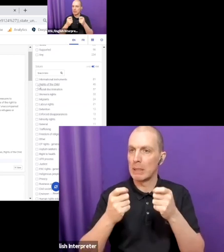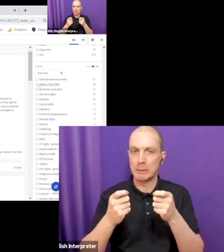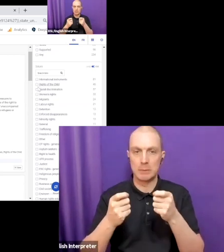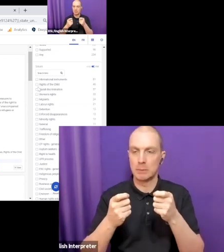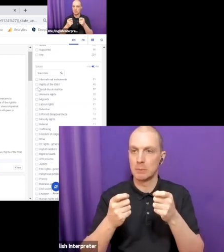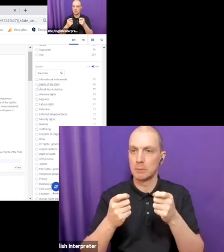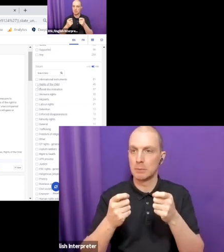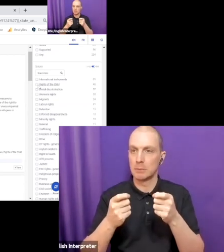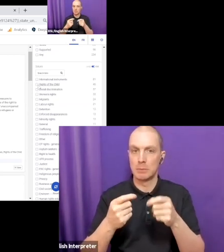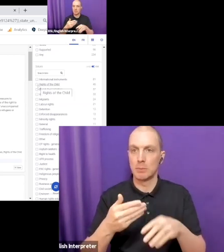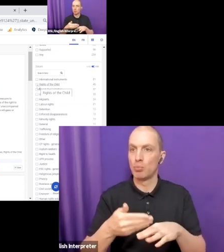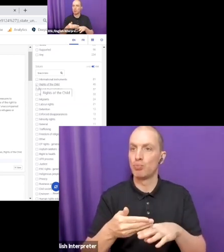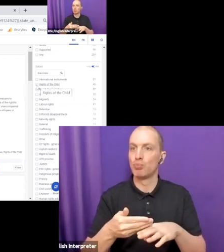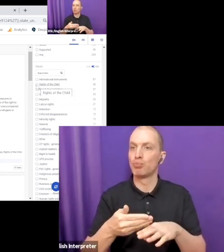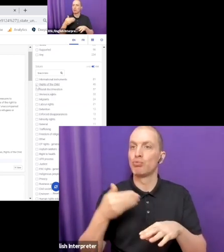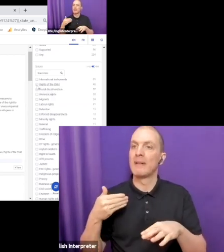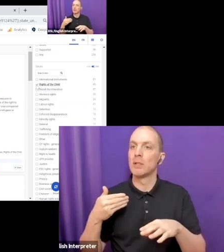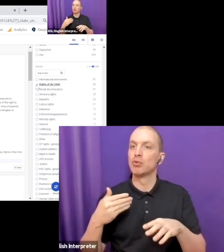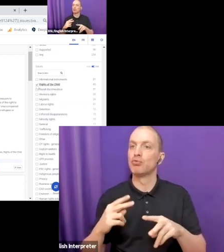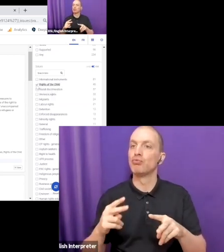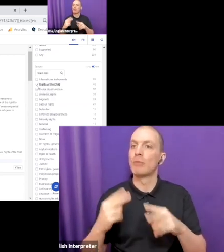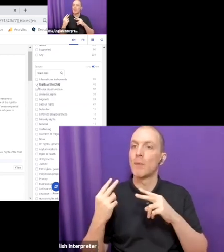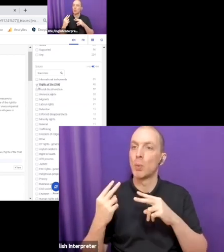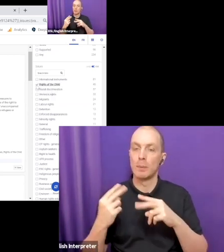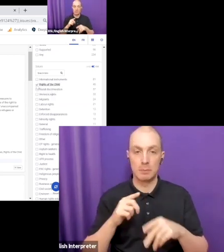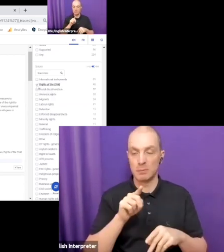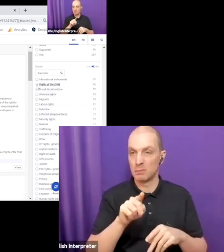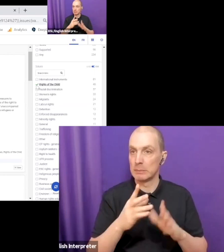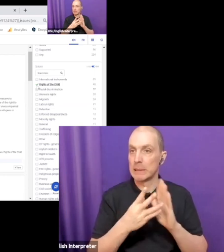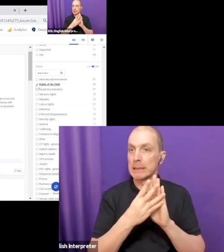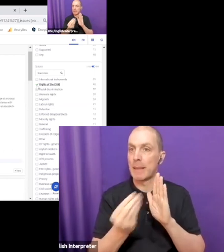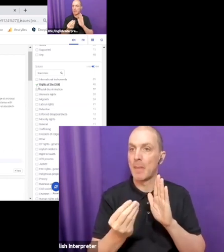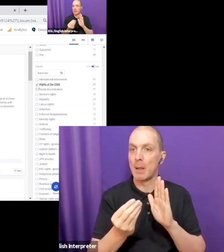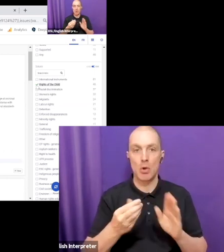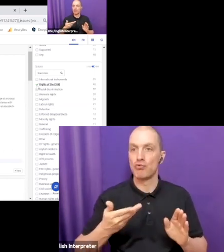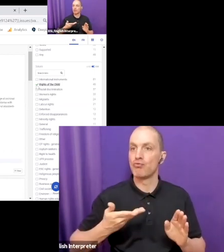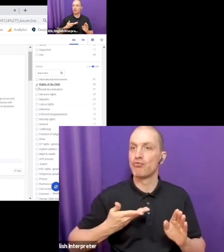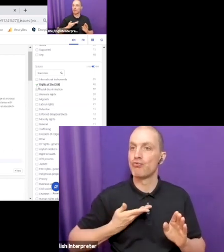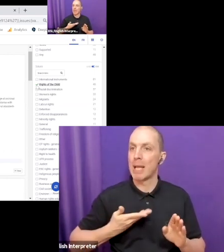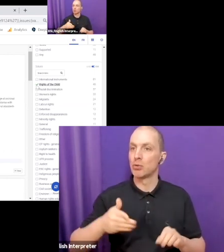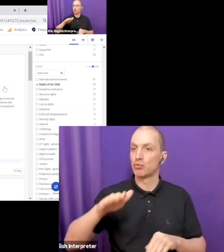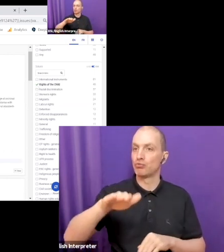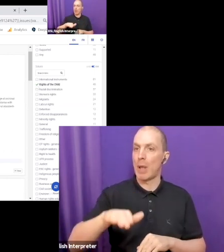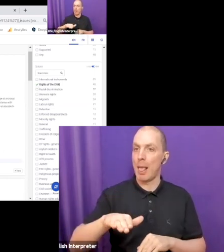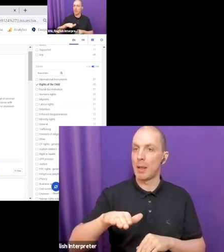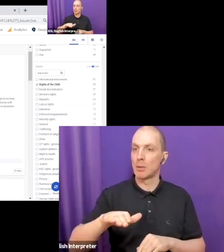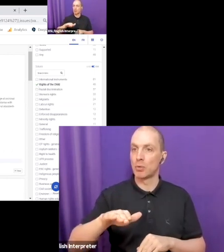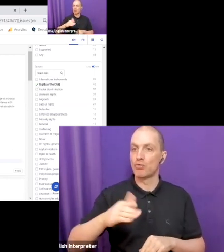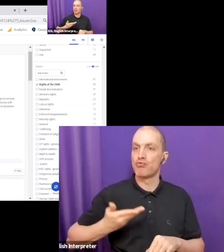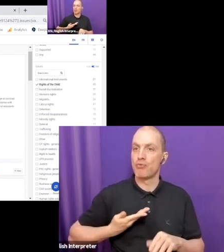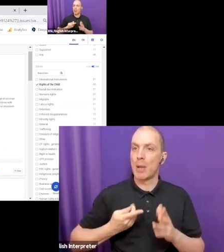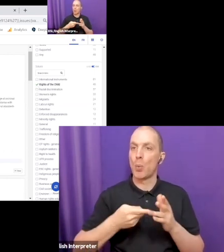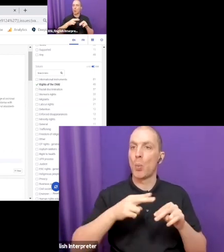on, for example, rights of the child, because you're working with children, you can see